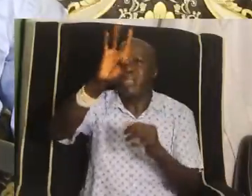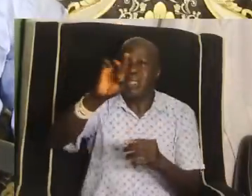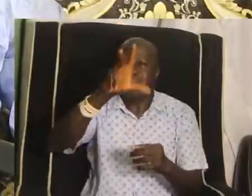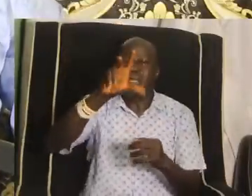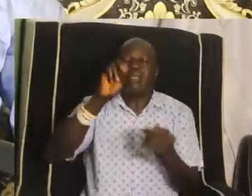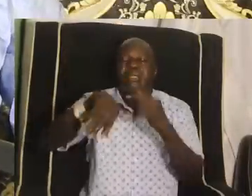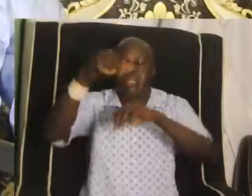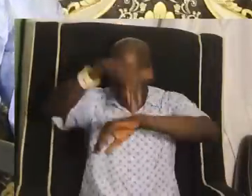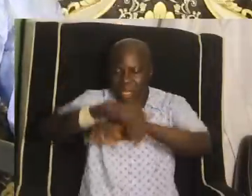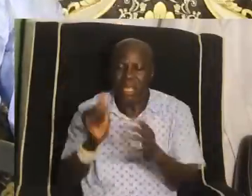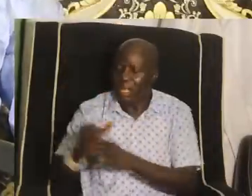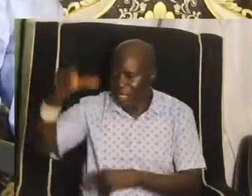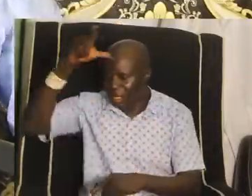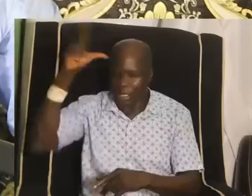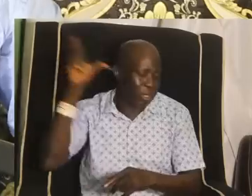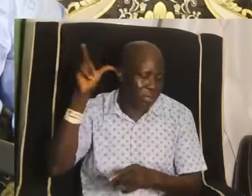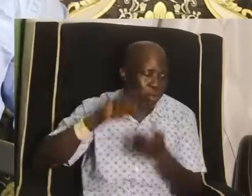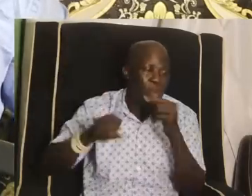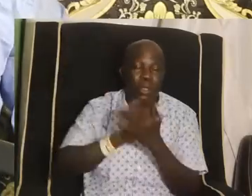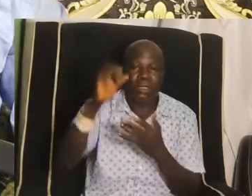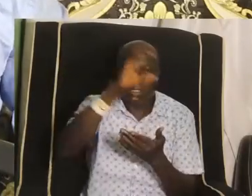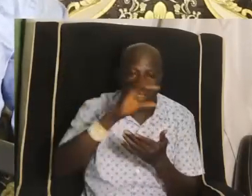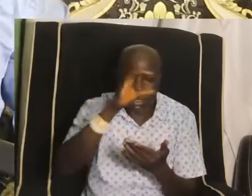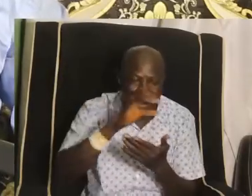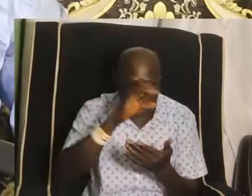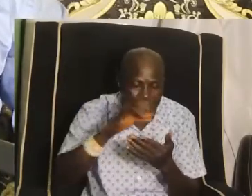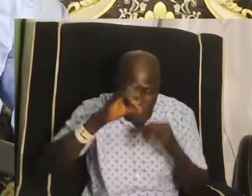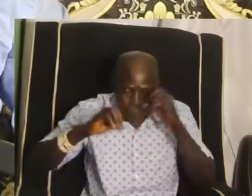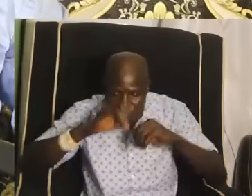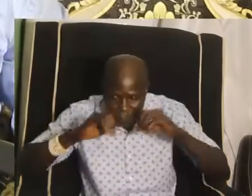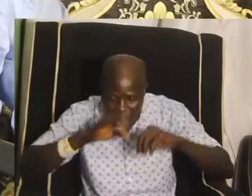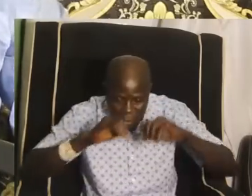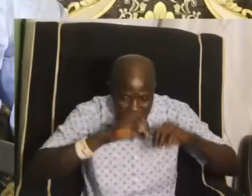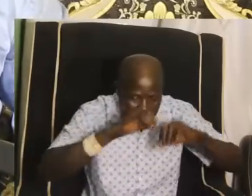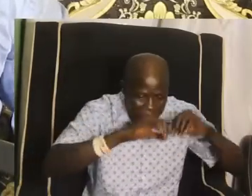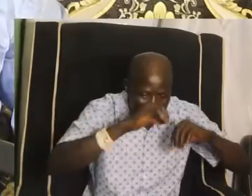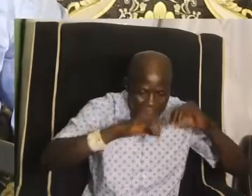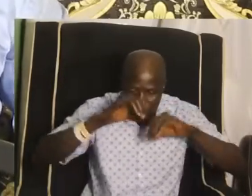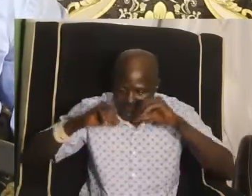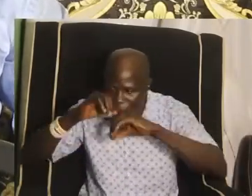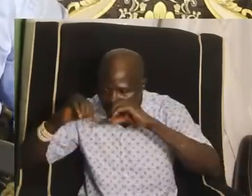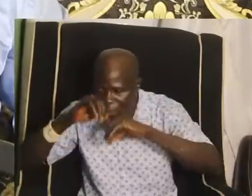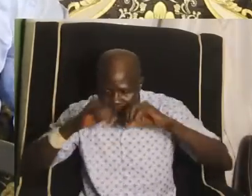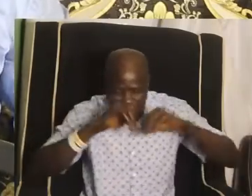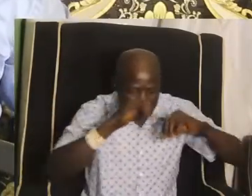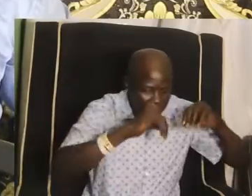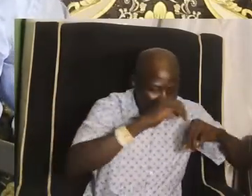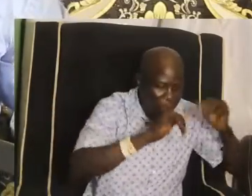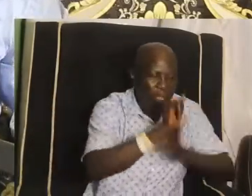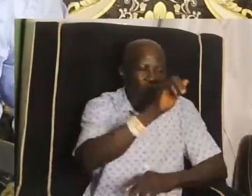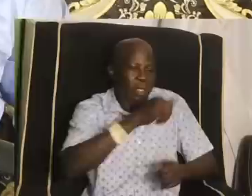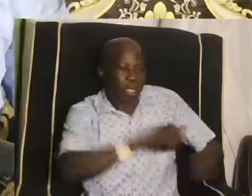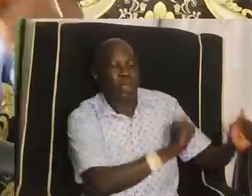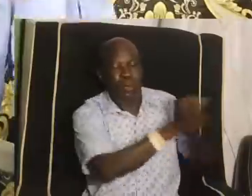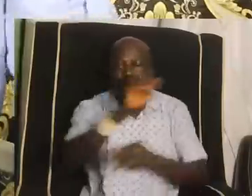should be powerful. Listen to me, sir. What's that time? So what Apostle Doctor SMO Mustafa. You said Apostle